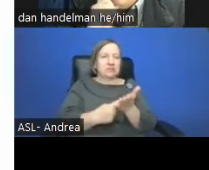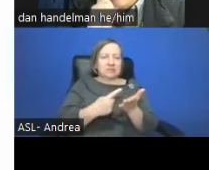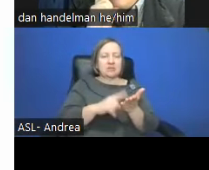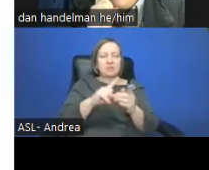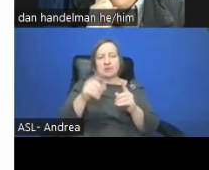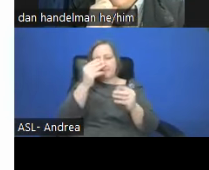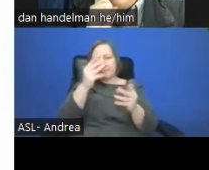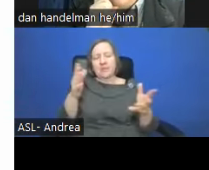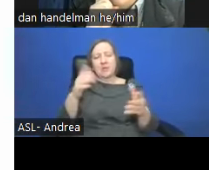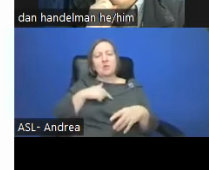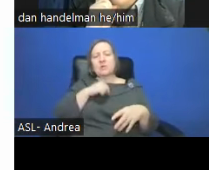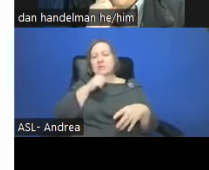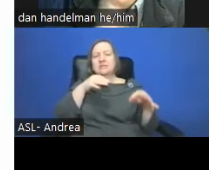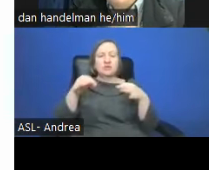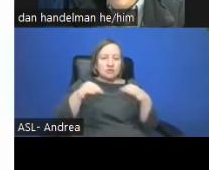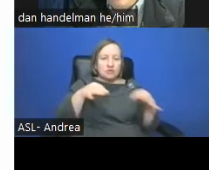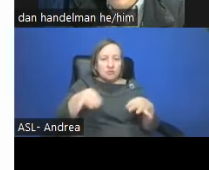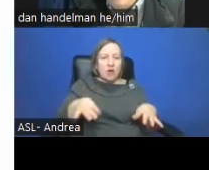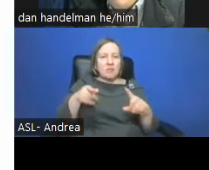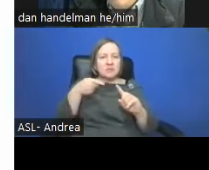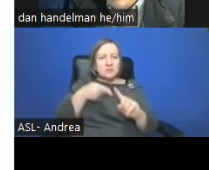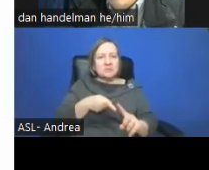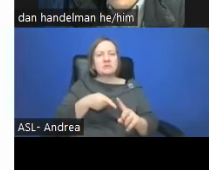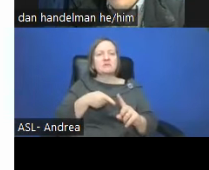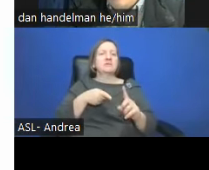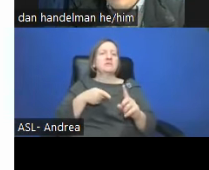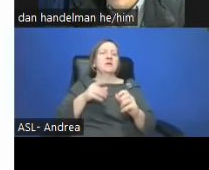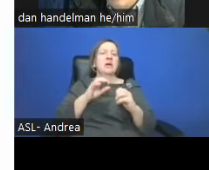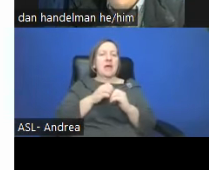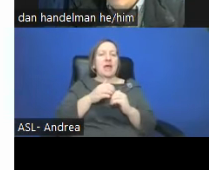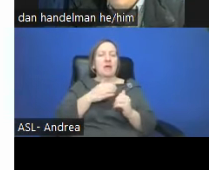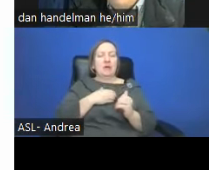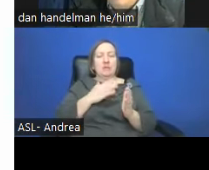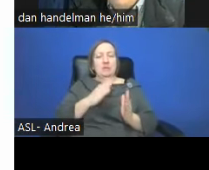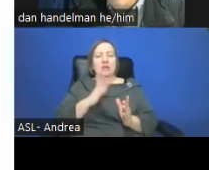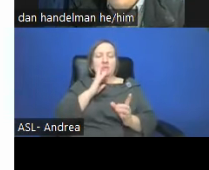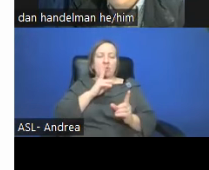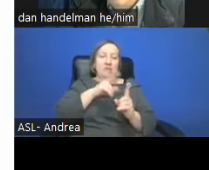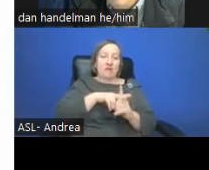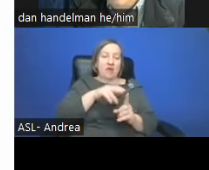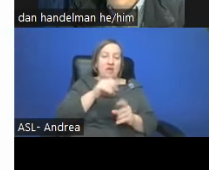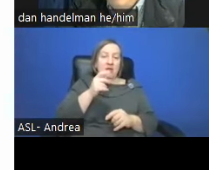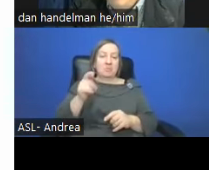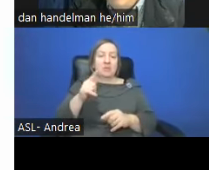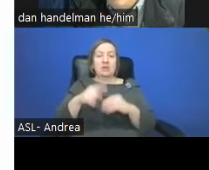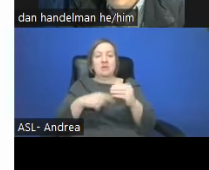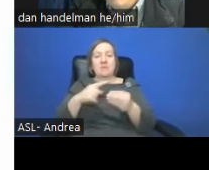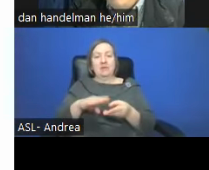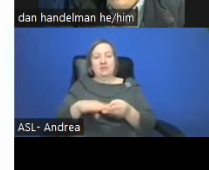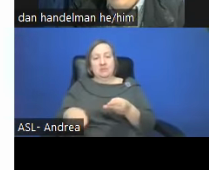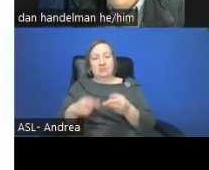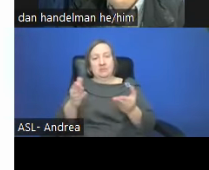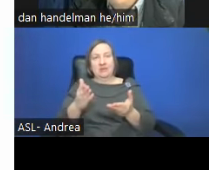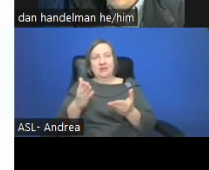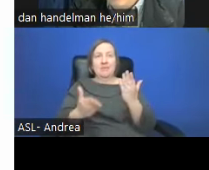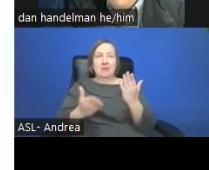we did not describe specifically how the complainant files an appeal about dismissal here, and we may